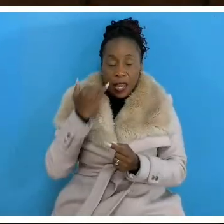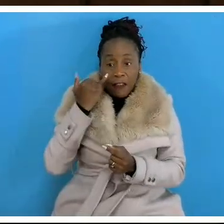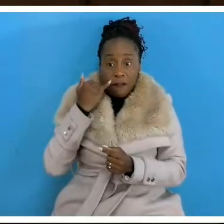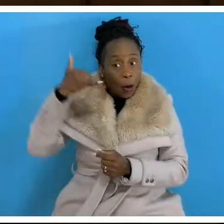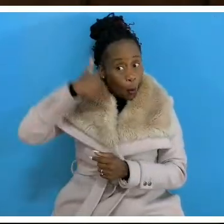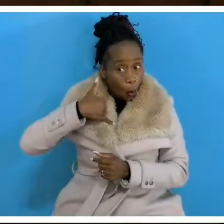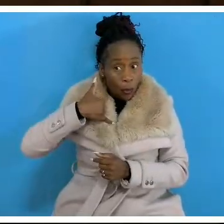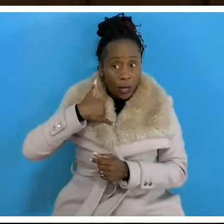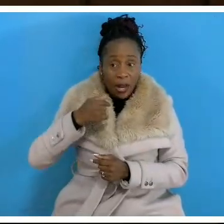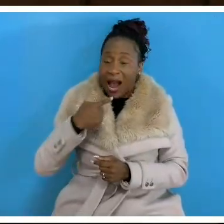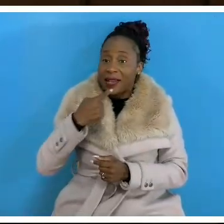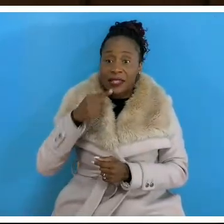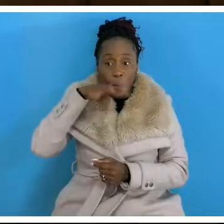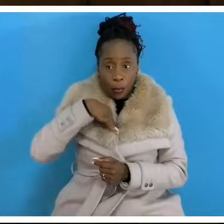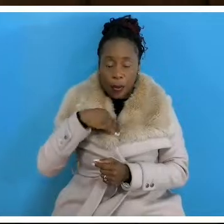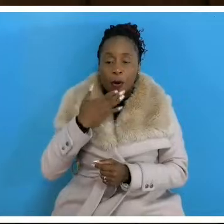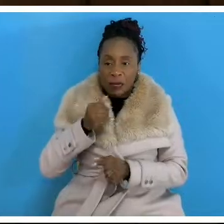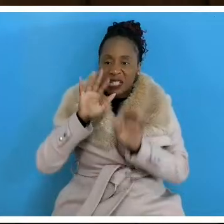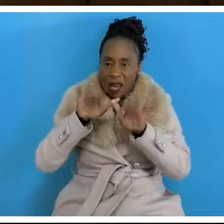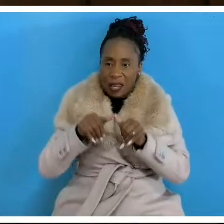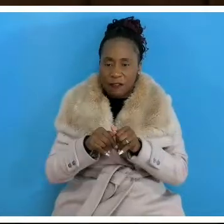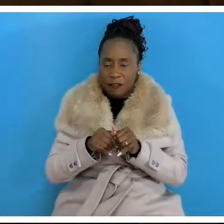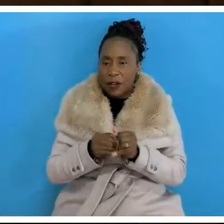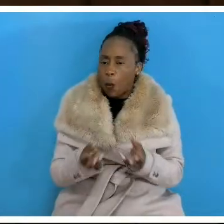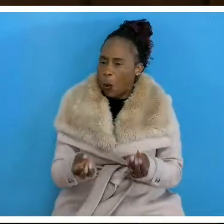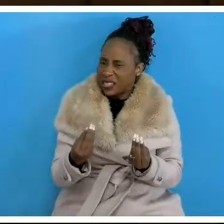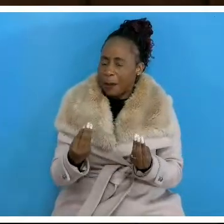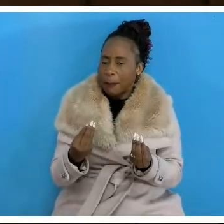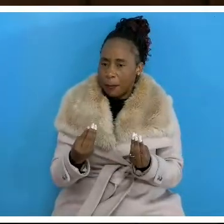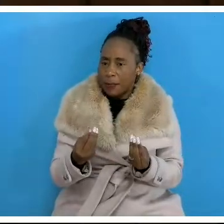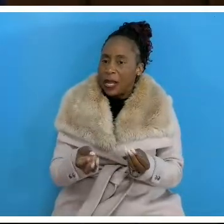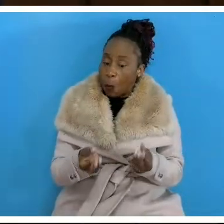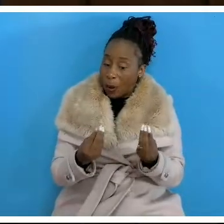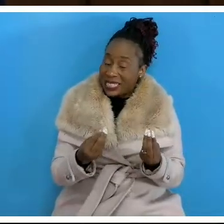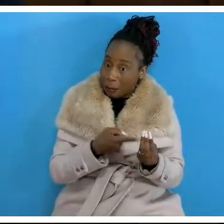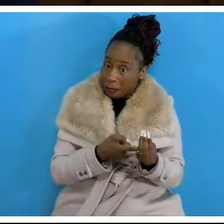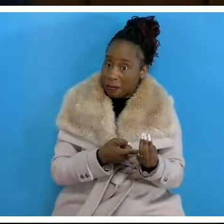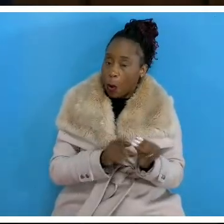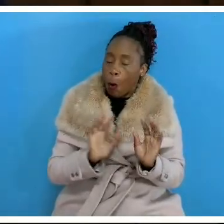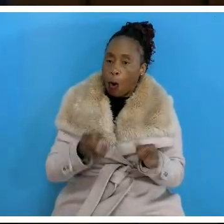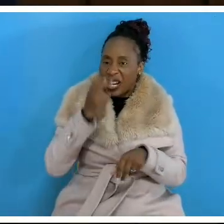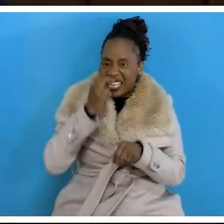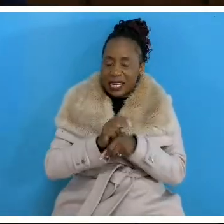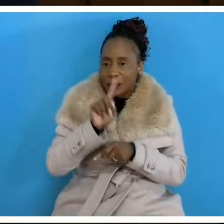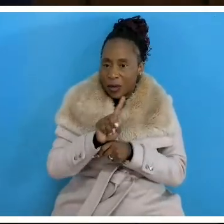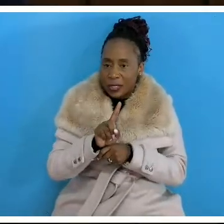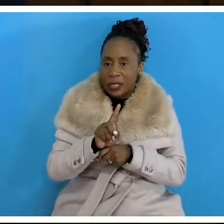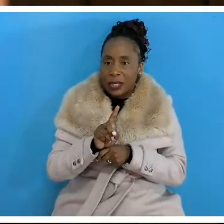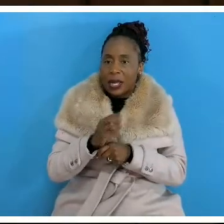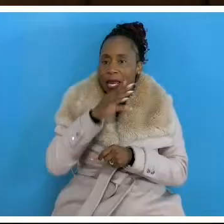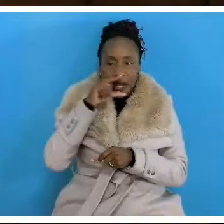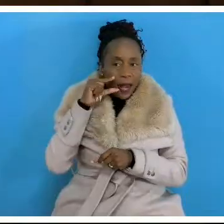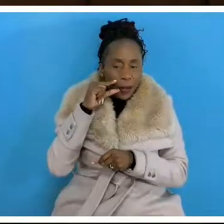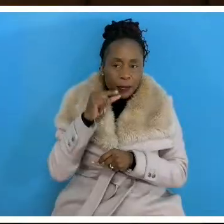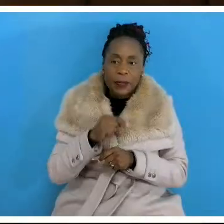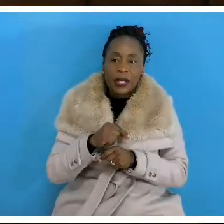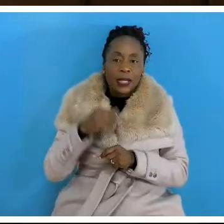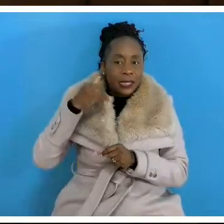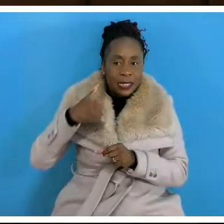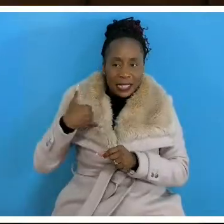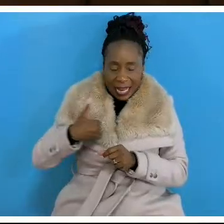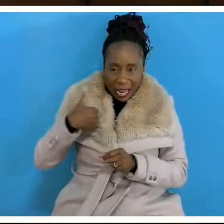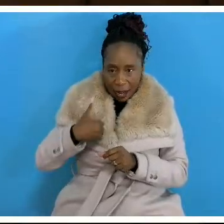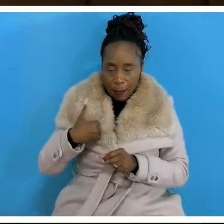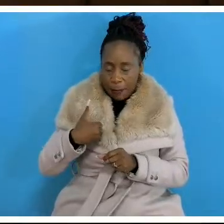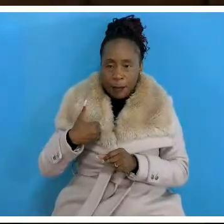don't answer, please leave me at least a WhatsApp. In the WhatsApp, all I need is your name, surname, the name of your business, and the assistance